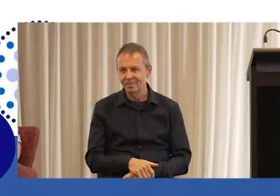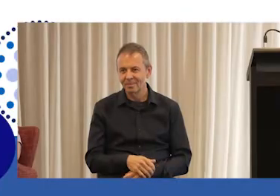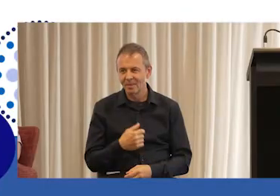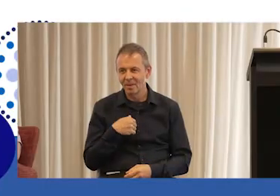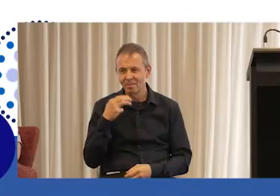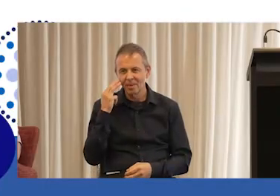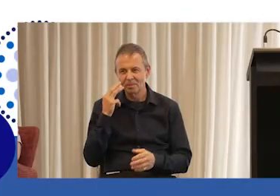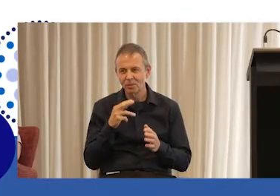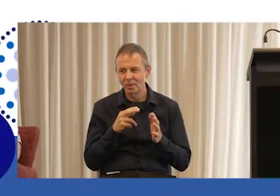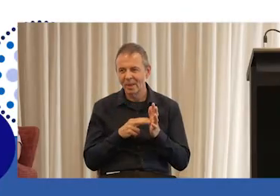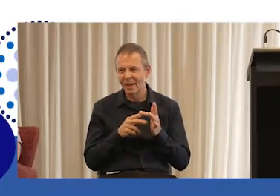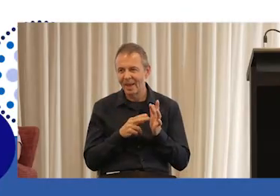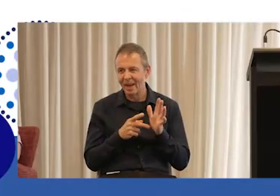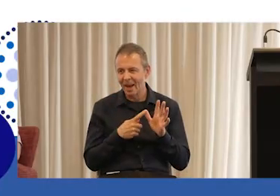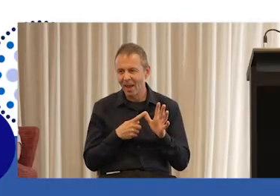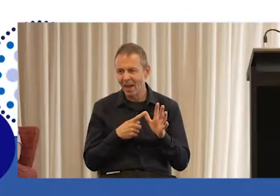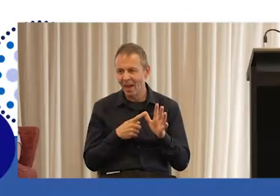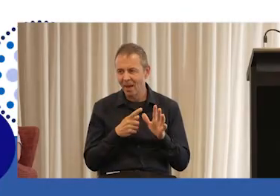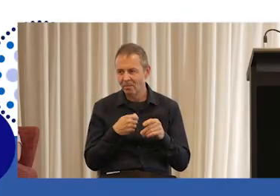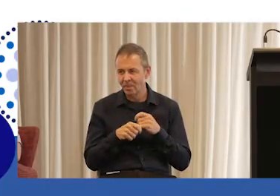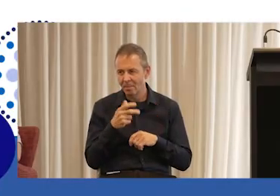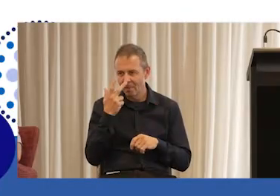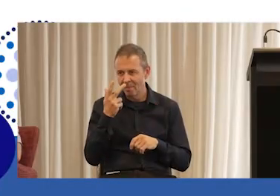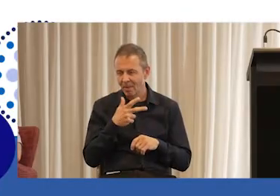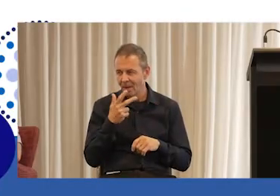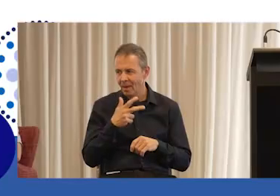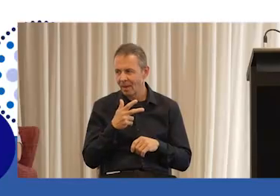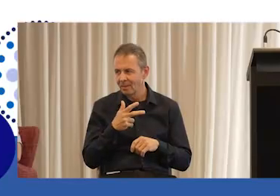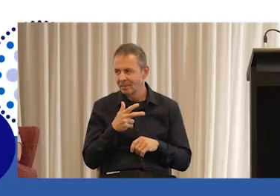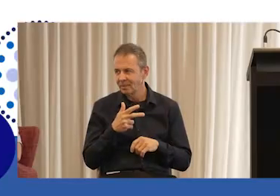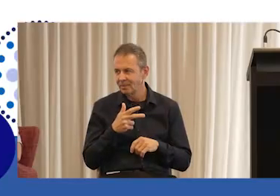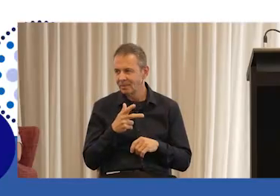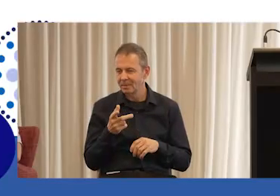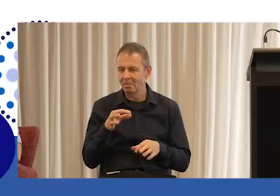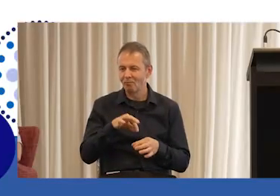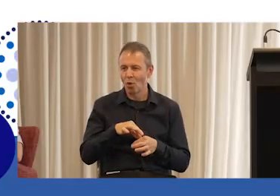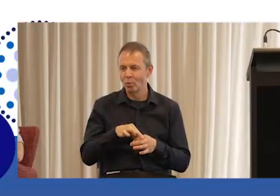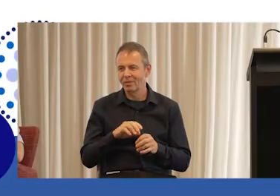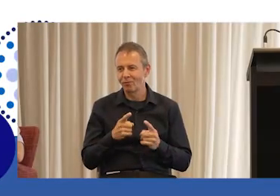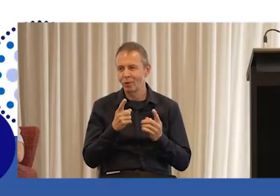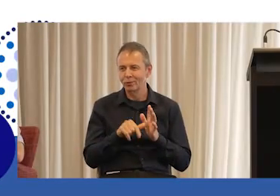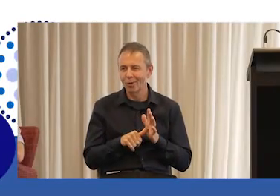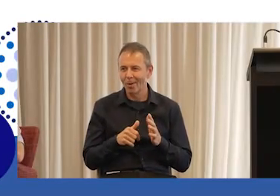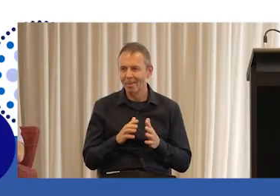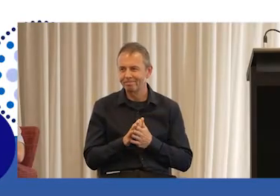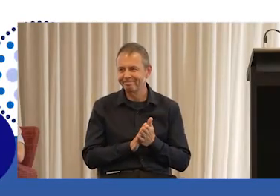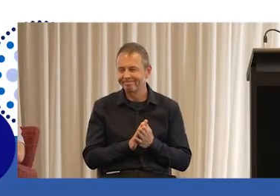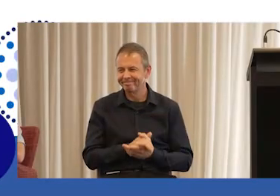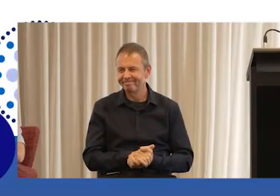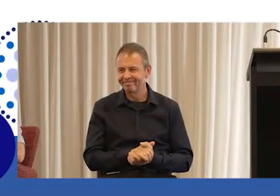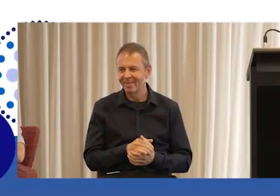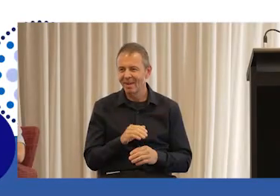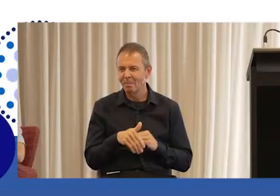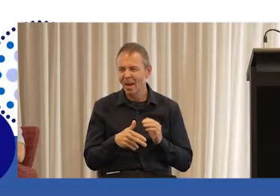Nina. Nina's just turned 18 and loved voting for the first time. That was very exciting. A little bit about